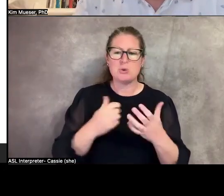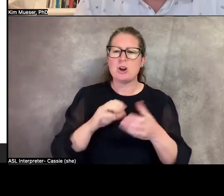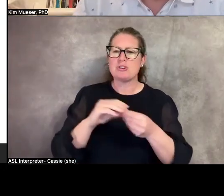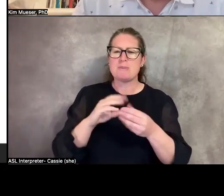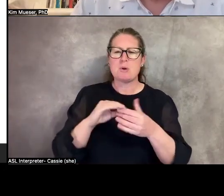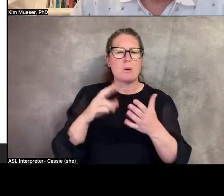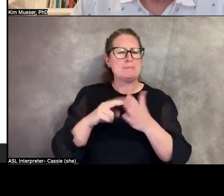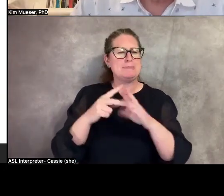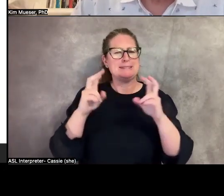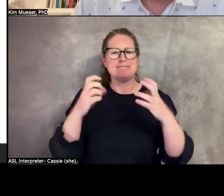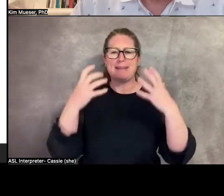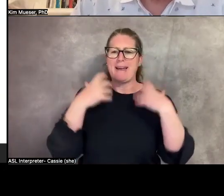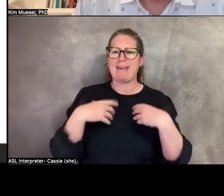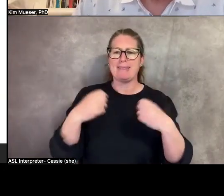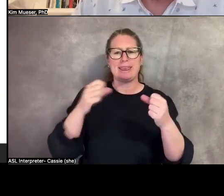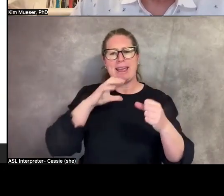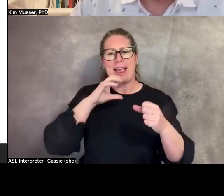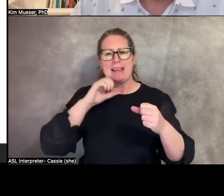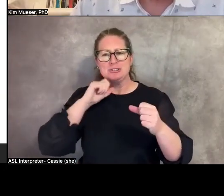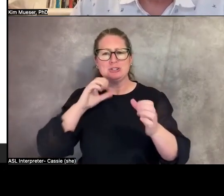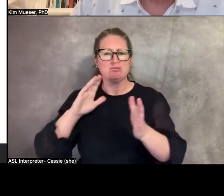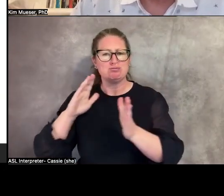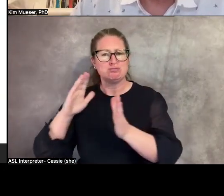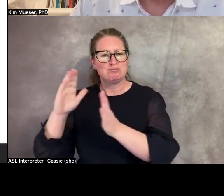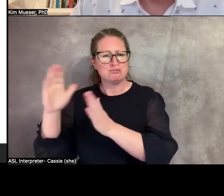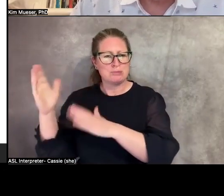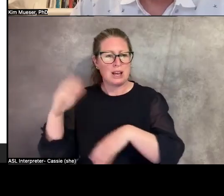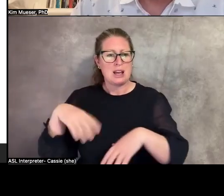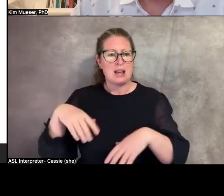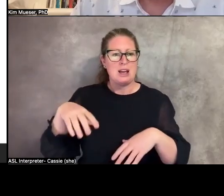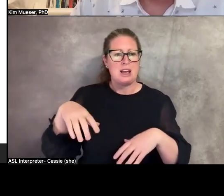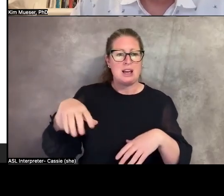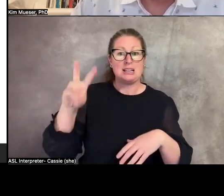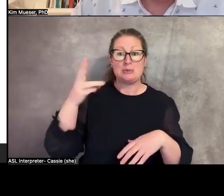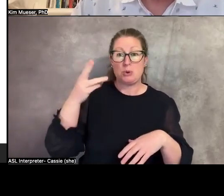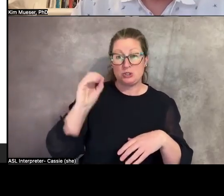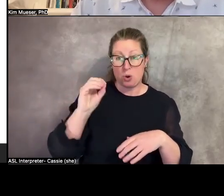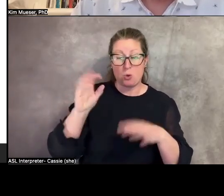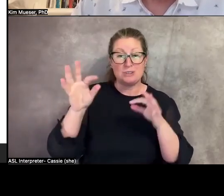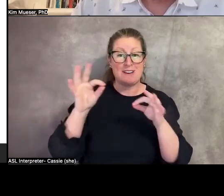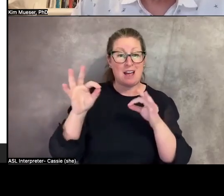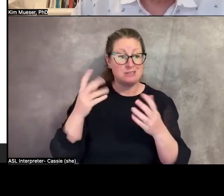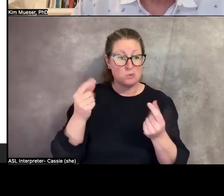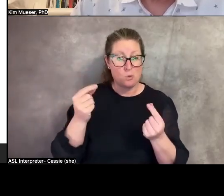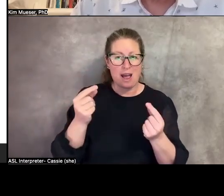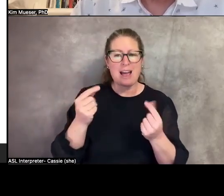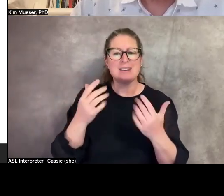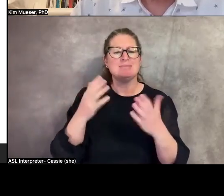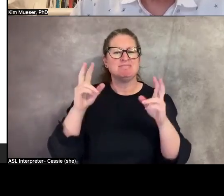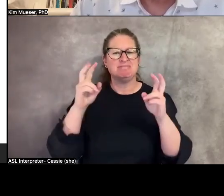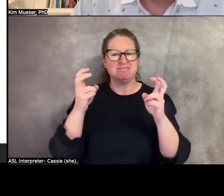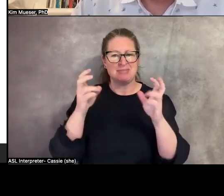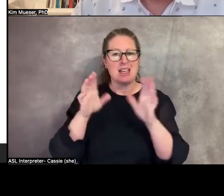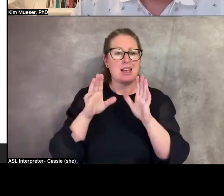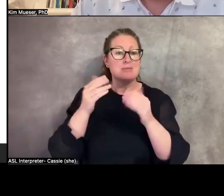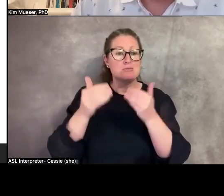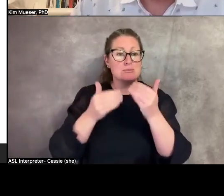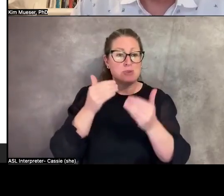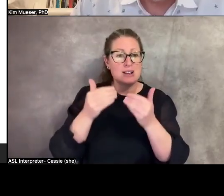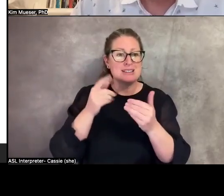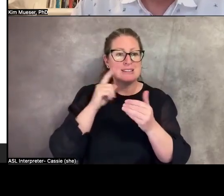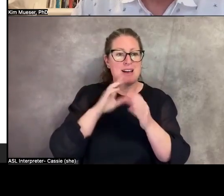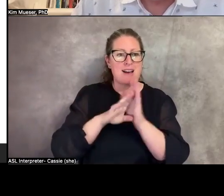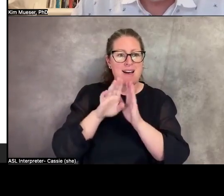the World Health Organization defines healthy aging as the process of developing and maintaining functional ability that